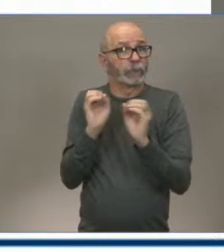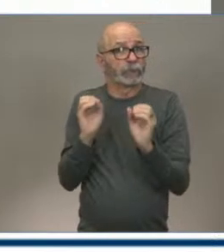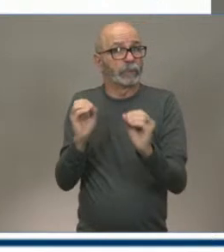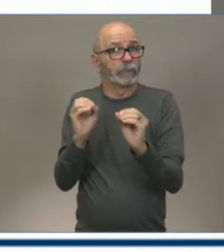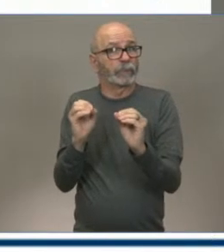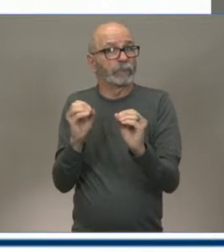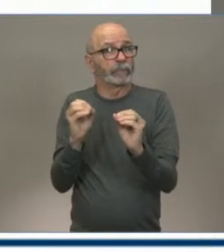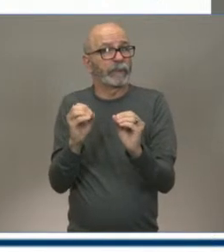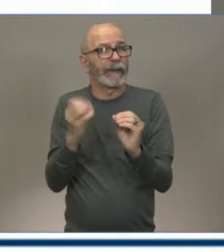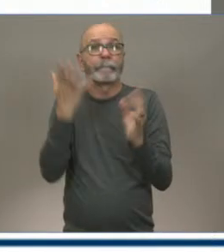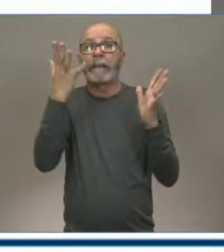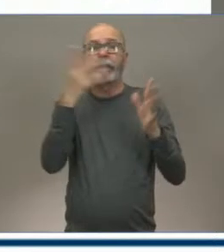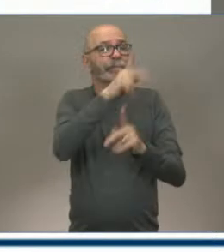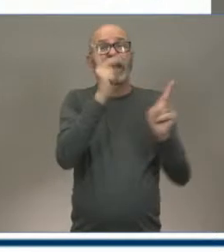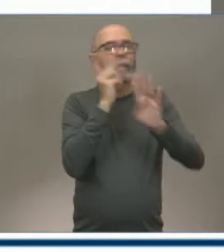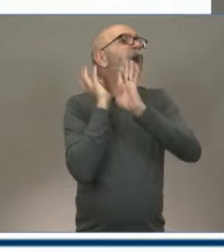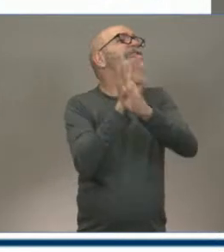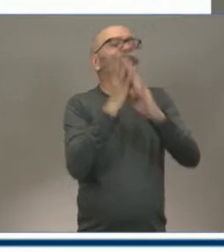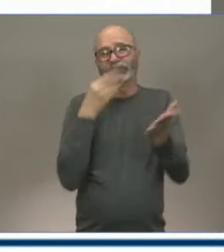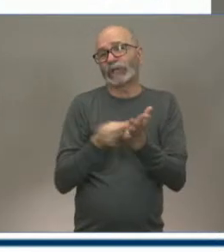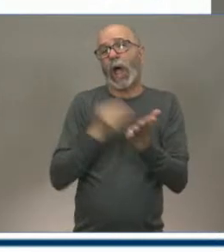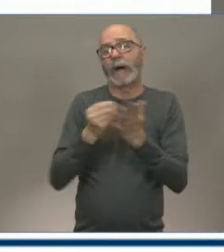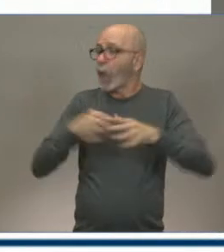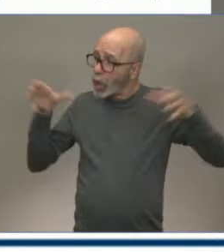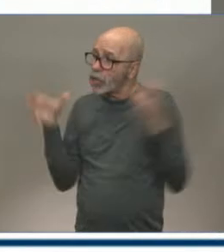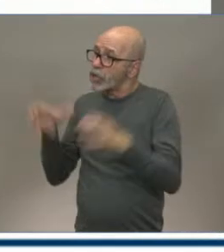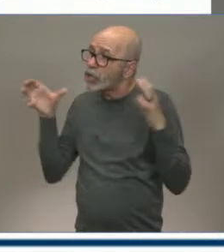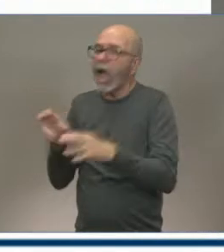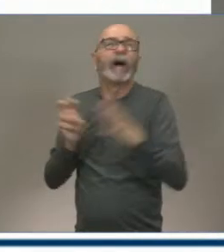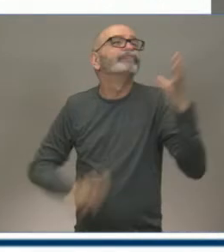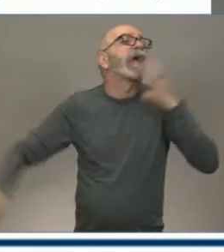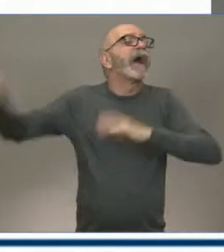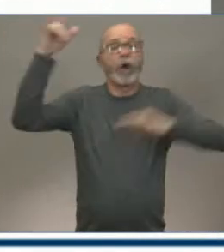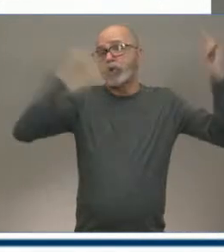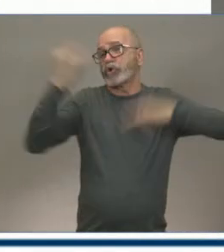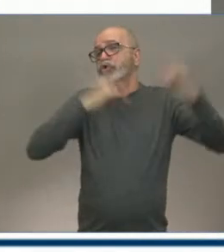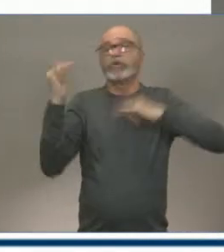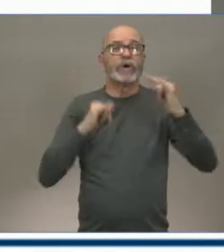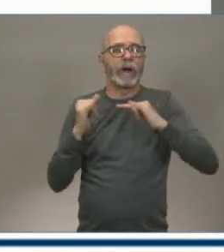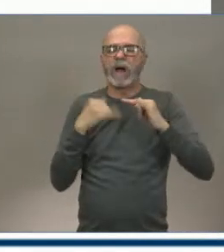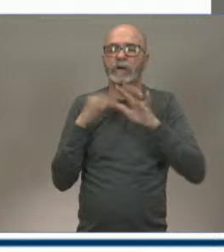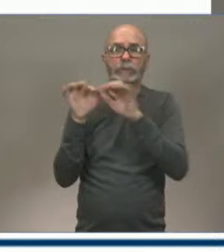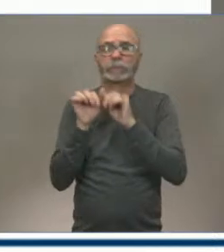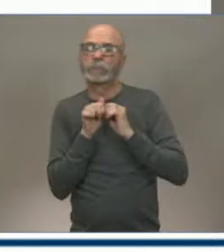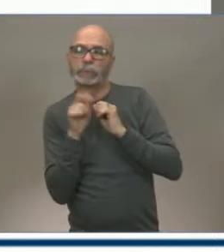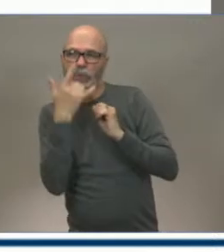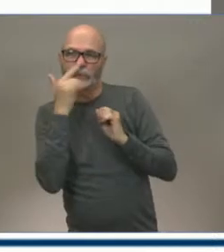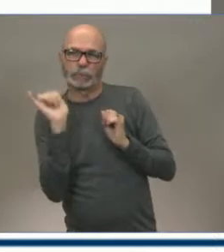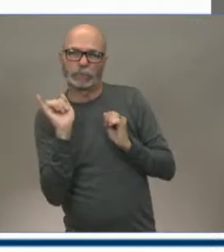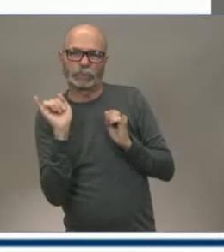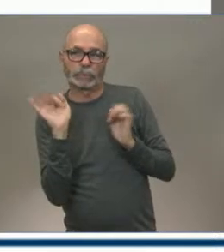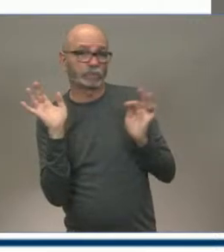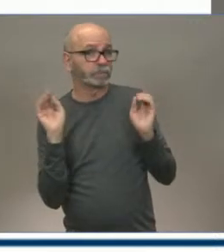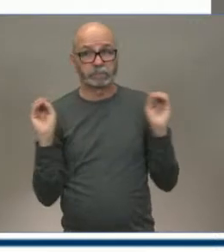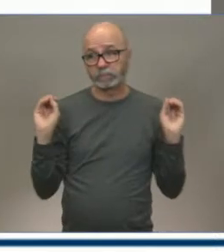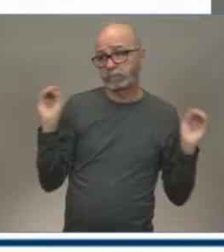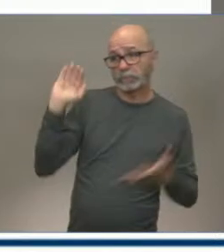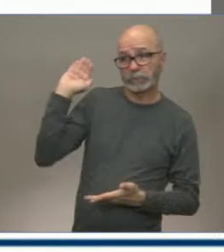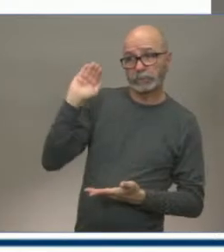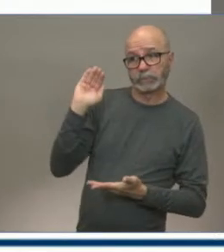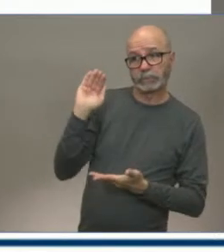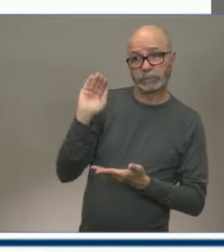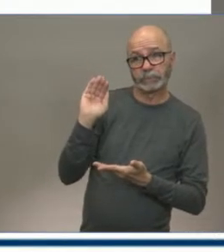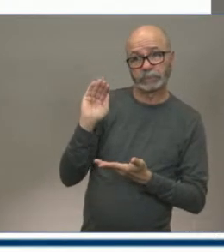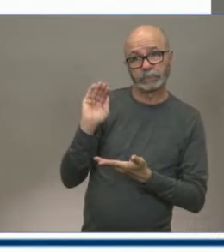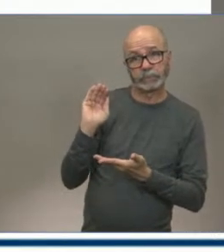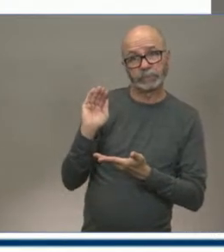gatherings? Our approach is a cautious one, and we're going to continue to be cautious through the month of January until we can be sure the impact